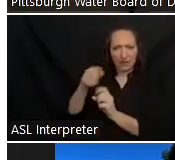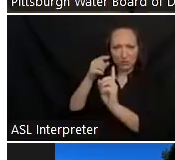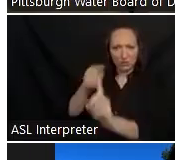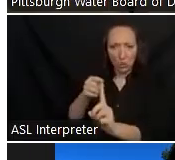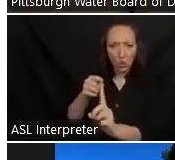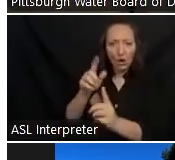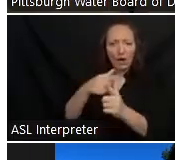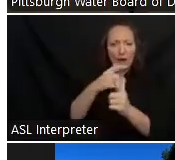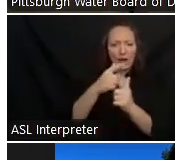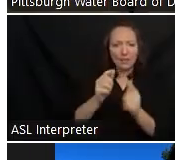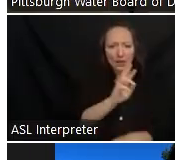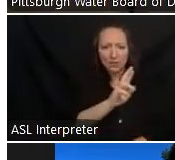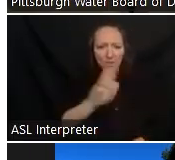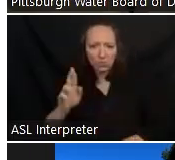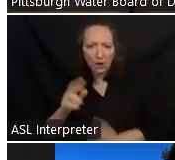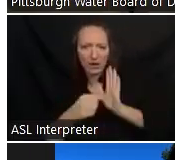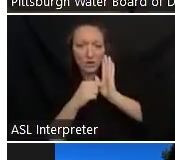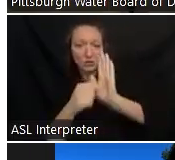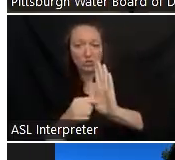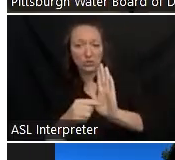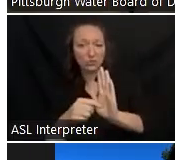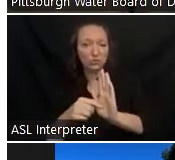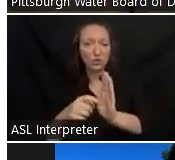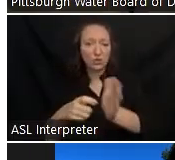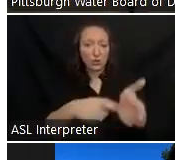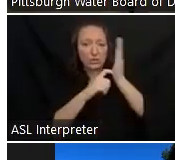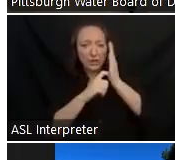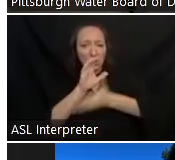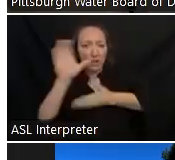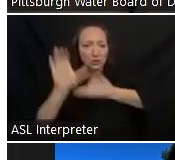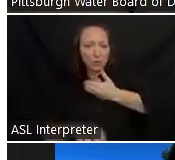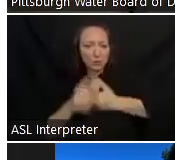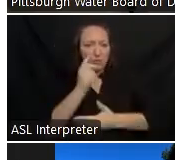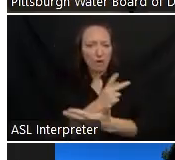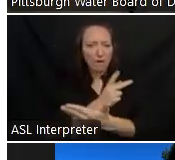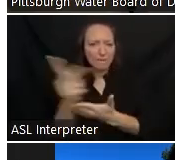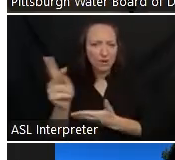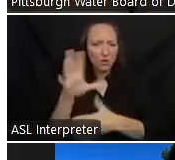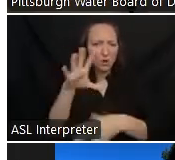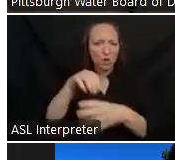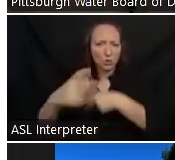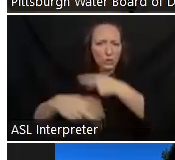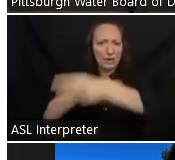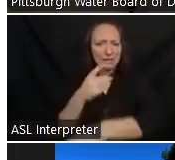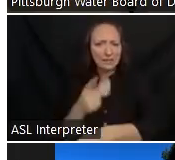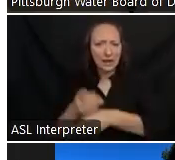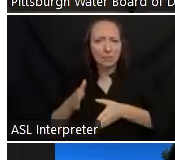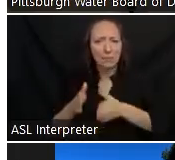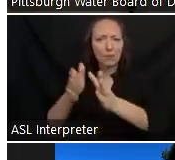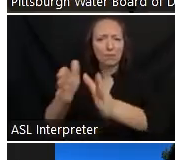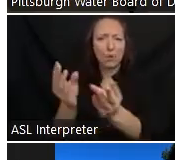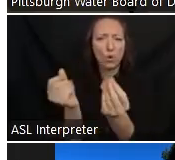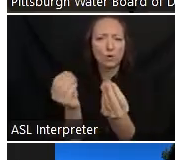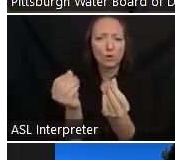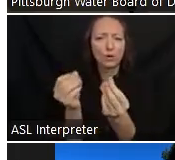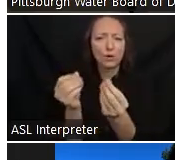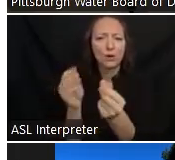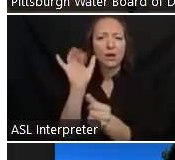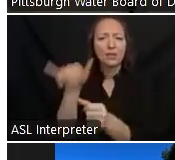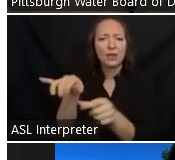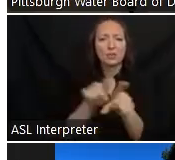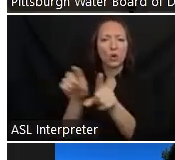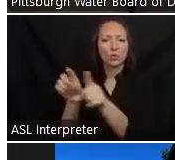of failure include the type of roadway, such as tertiary, secondary, etc., and whether that basin serves a hospital, school, or other